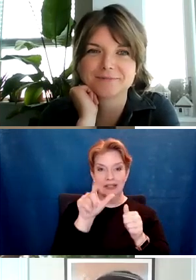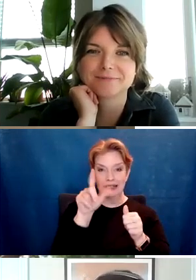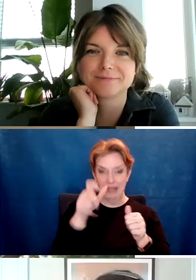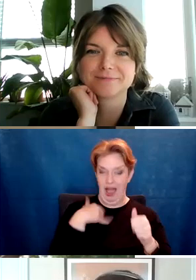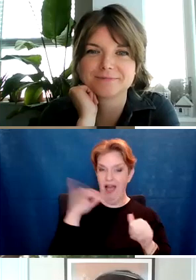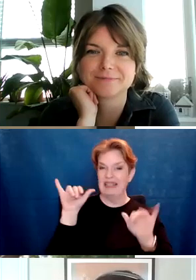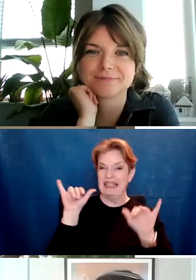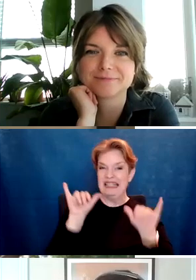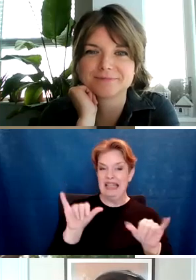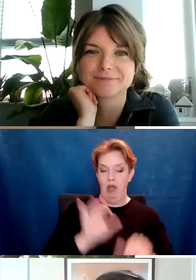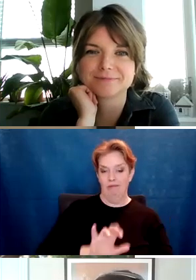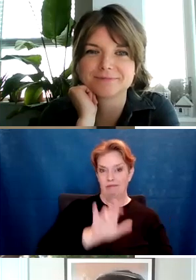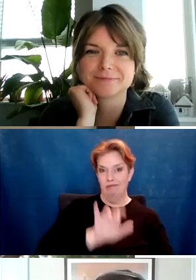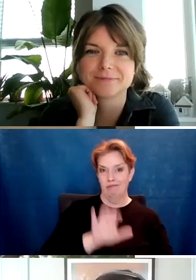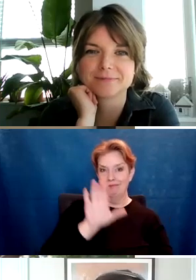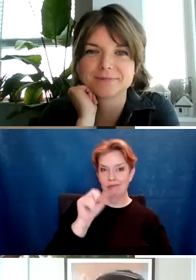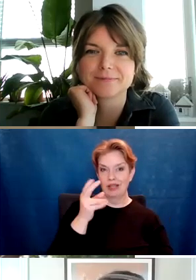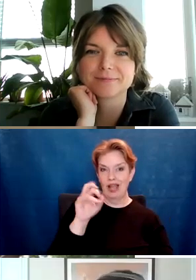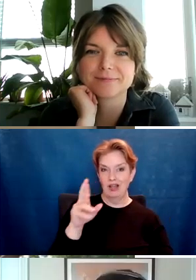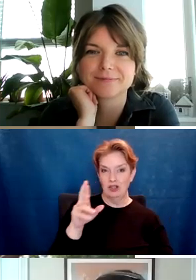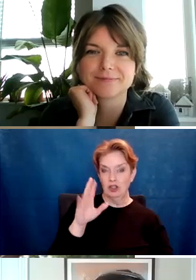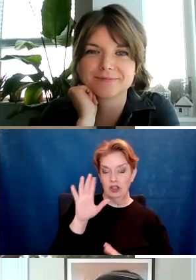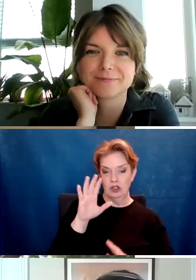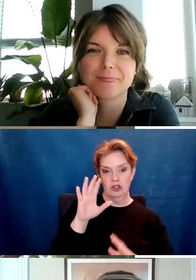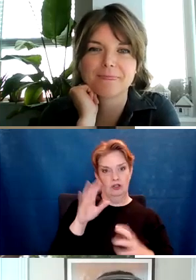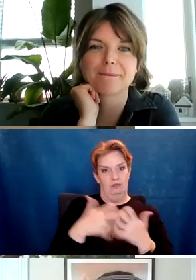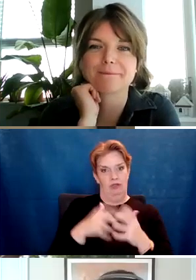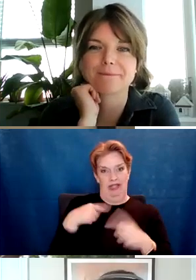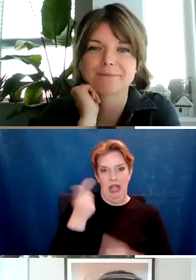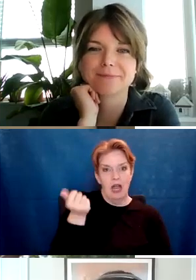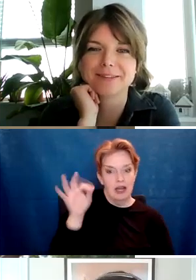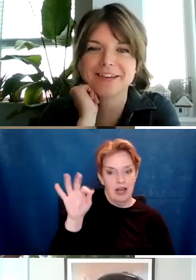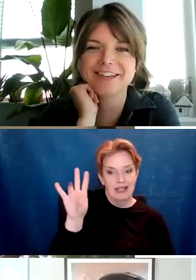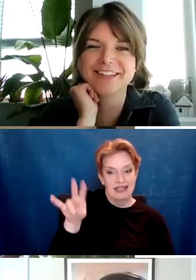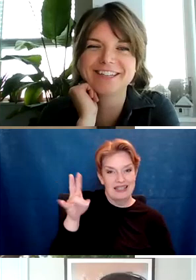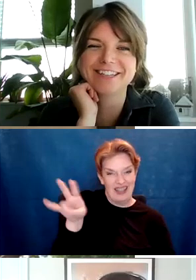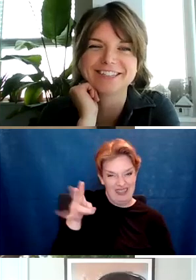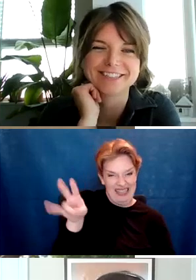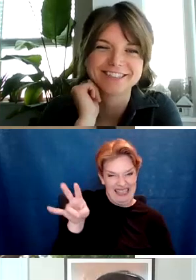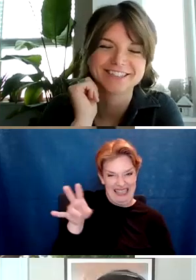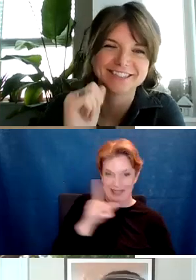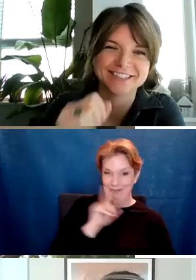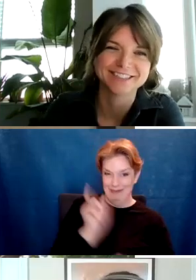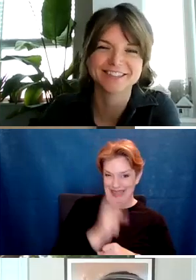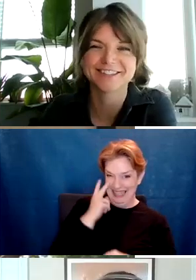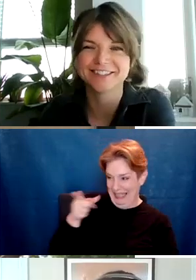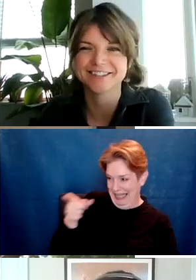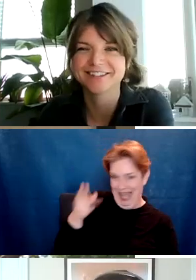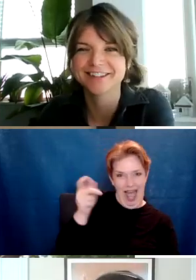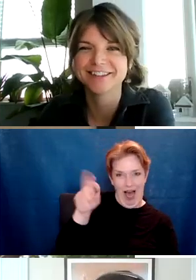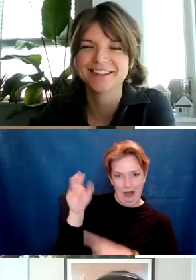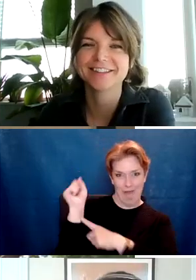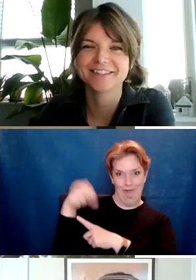since 1917. And that's legit because Heather is shaking her head. Who knows what treasures await you